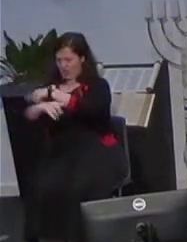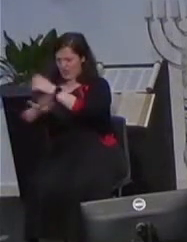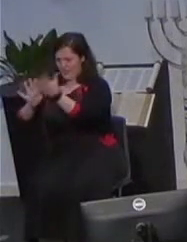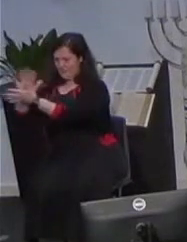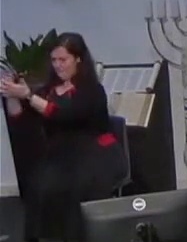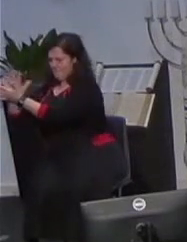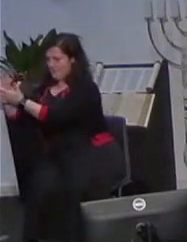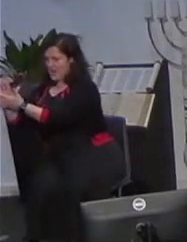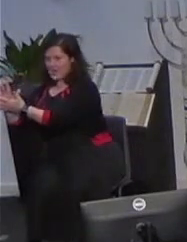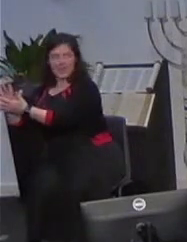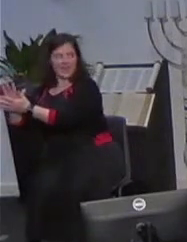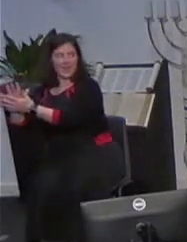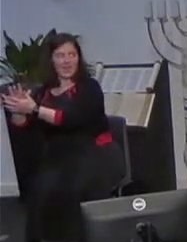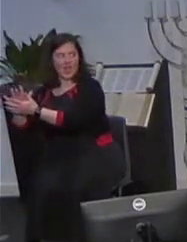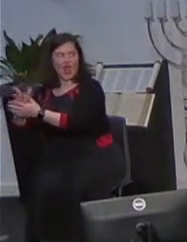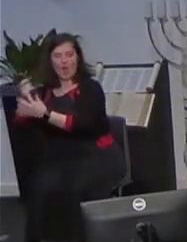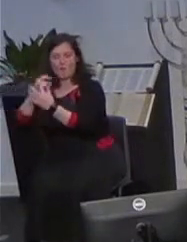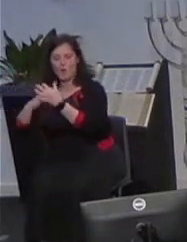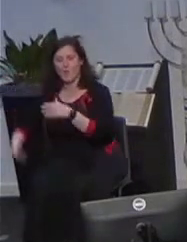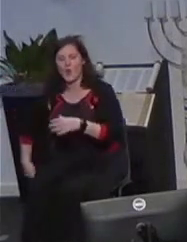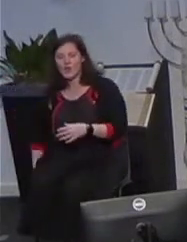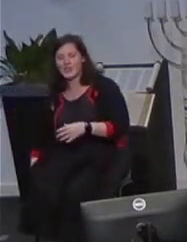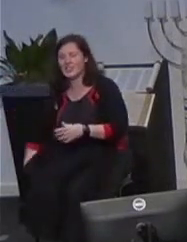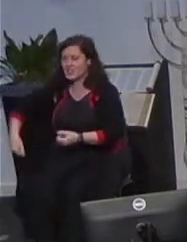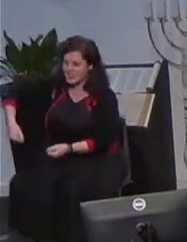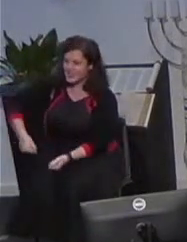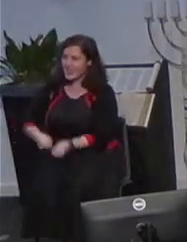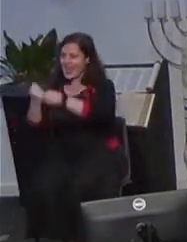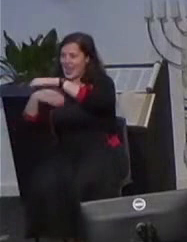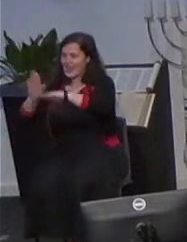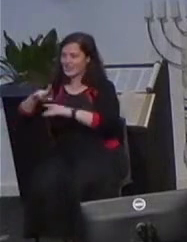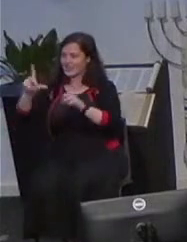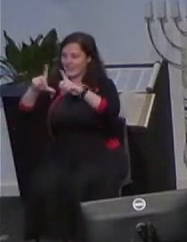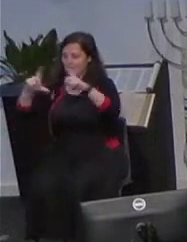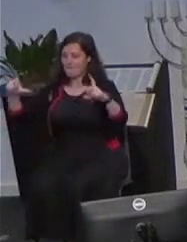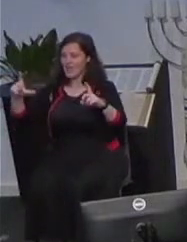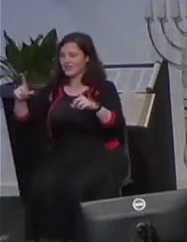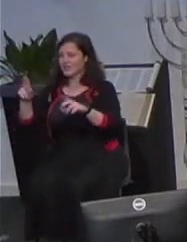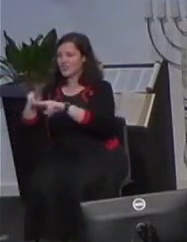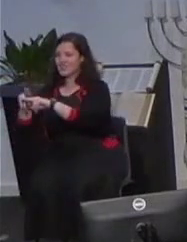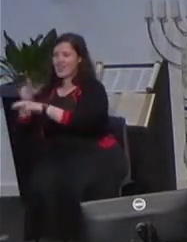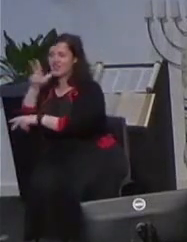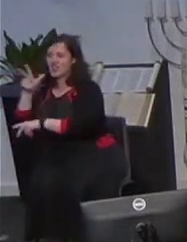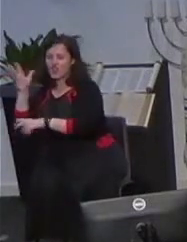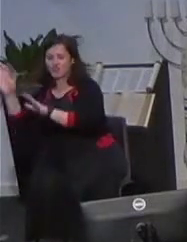passage. That's a dad joke for you. We're going to dig into this passage.